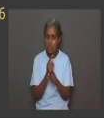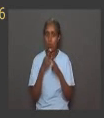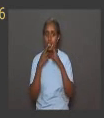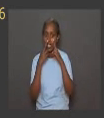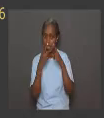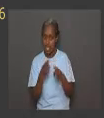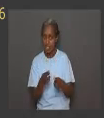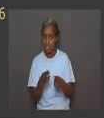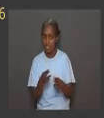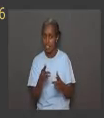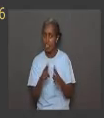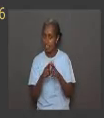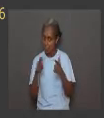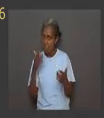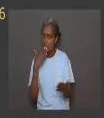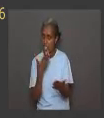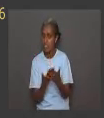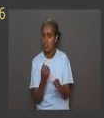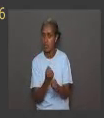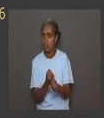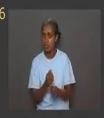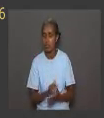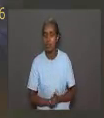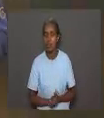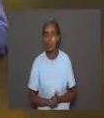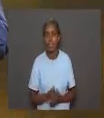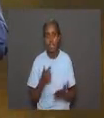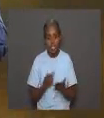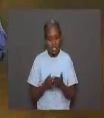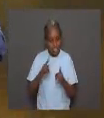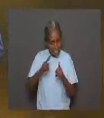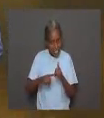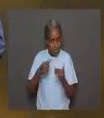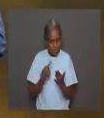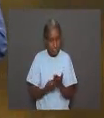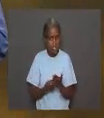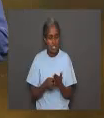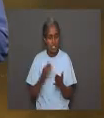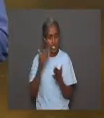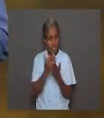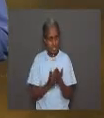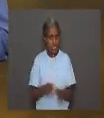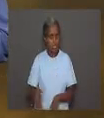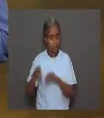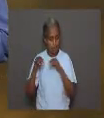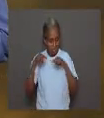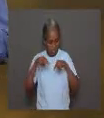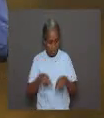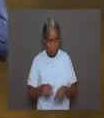calculated the correct answer. Great job. That is the end of this lesson,